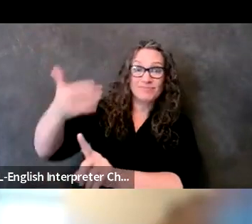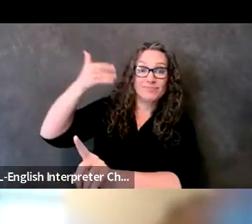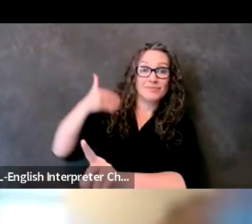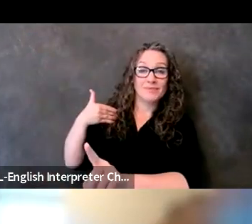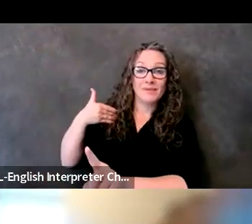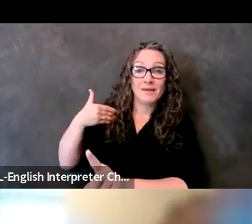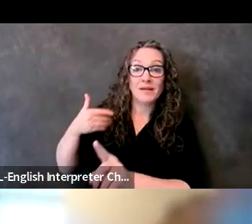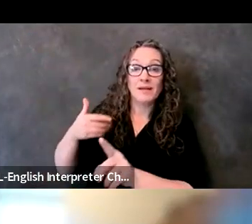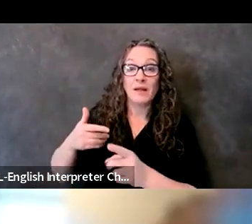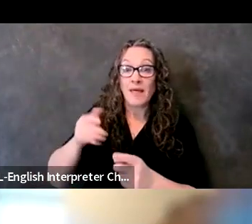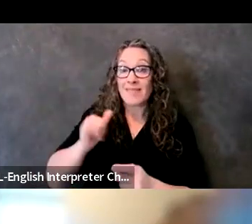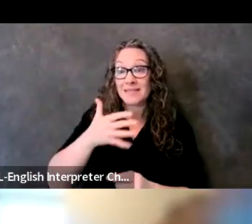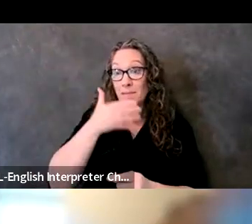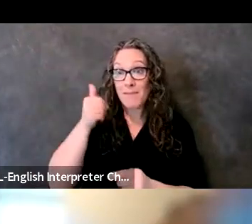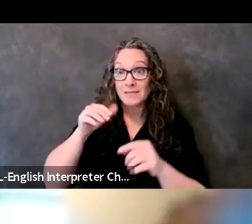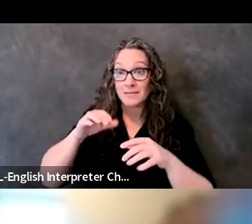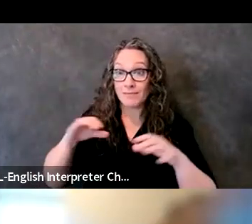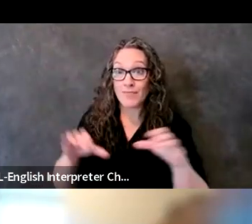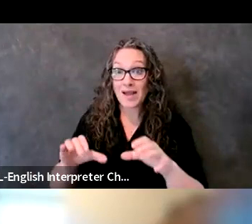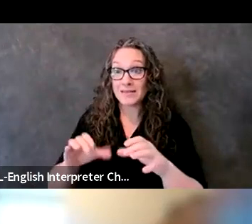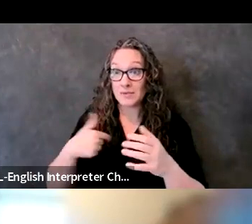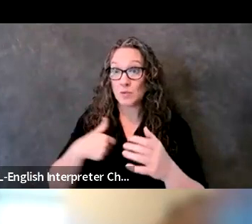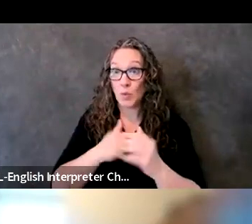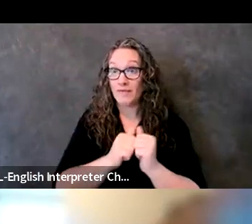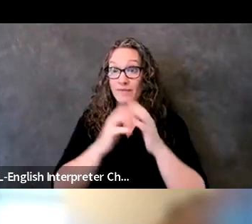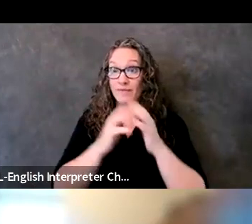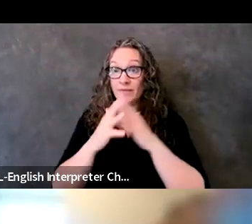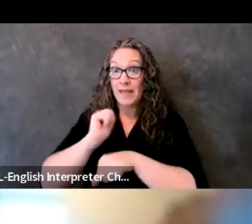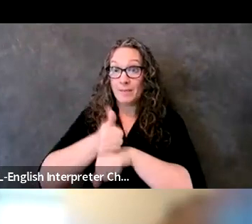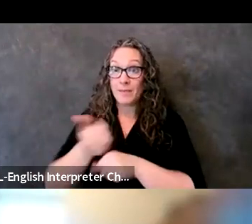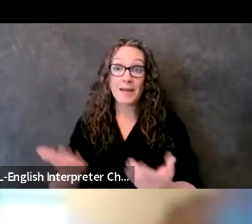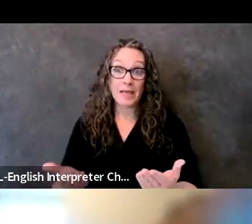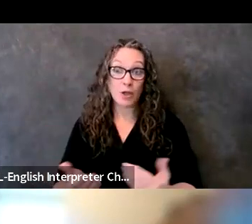best practice we've implemented here in the state of California.